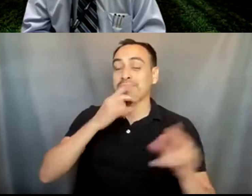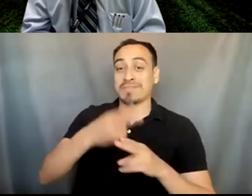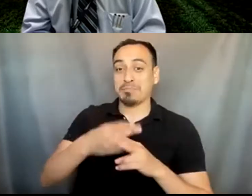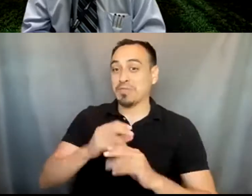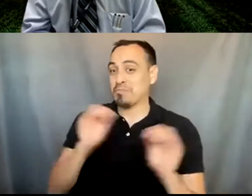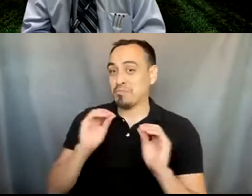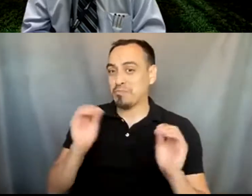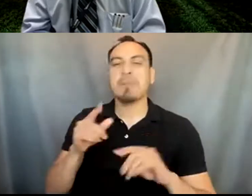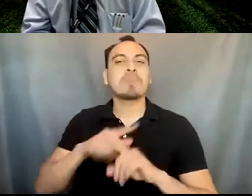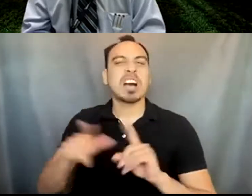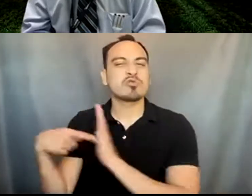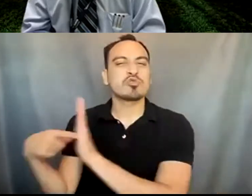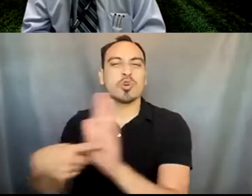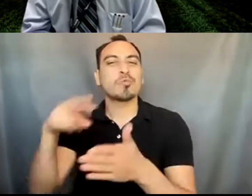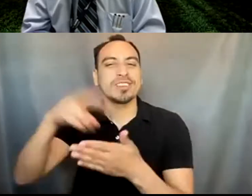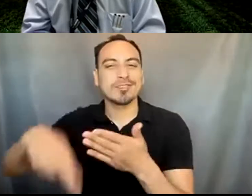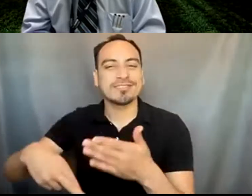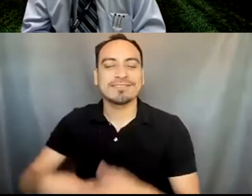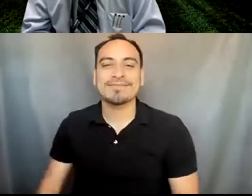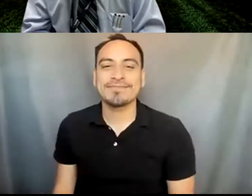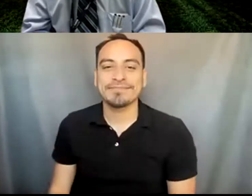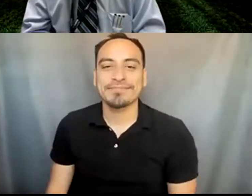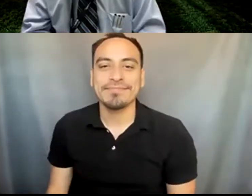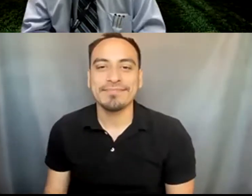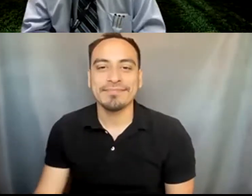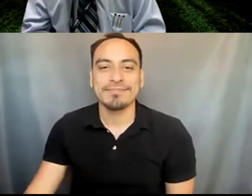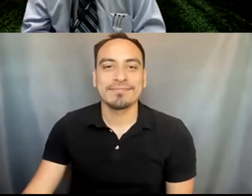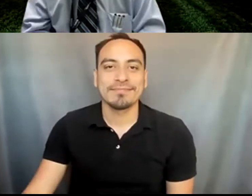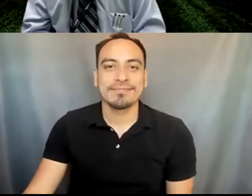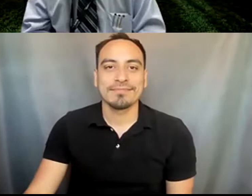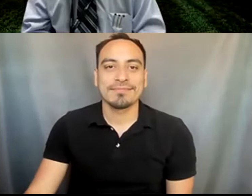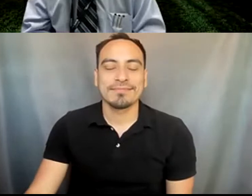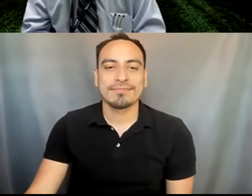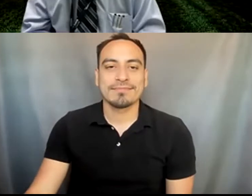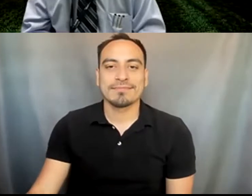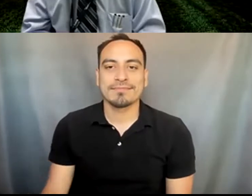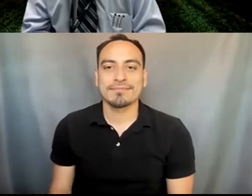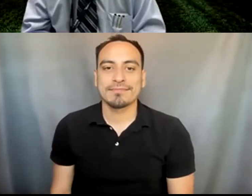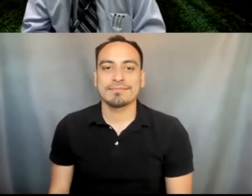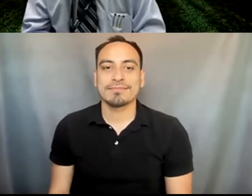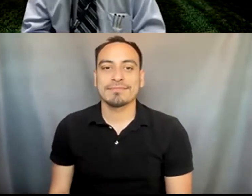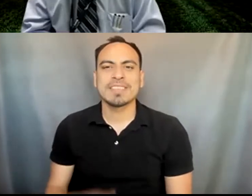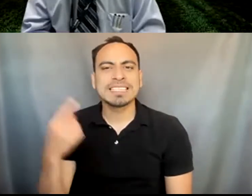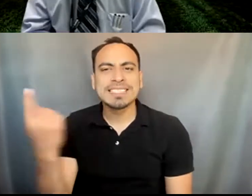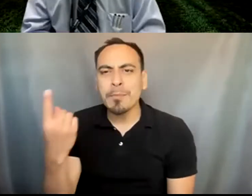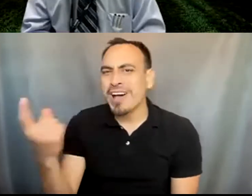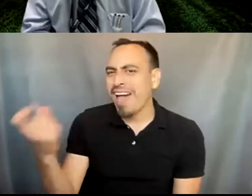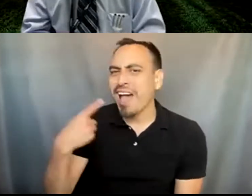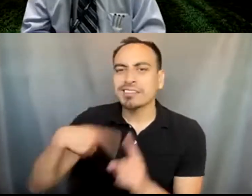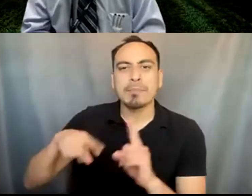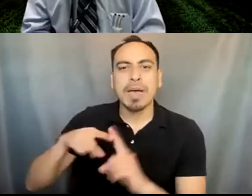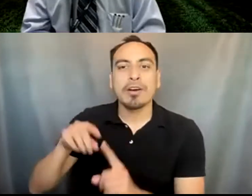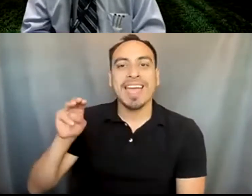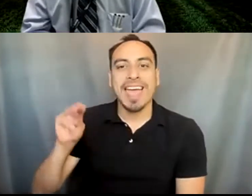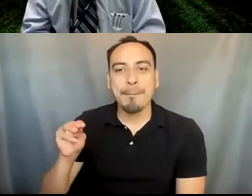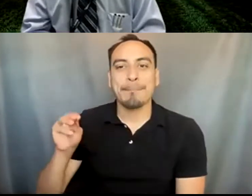and let folks respond to that. So we have a question about the mRNA vaccines.